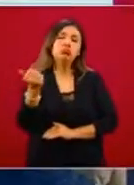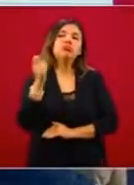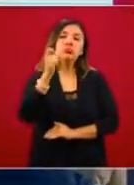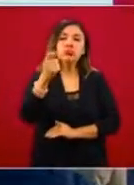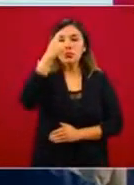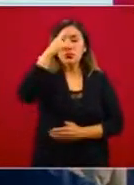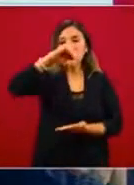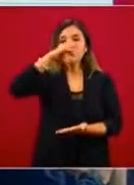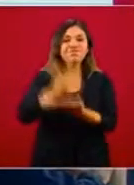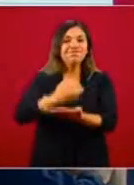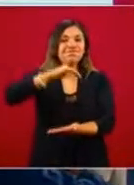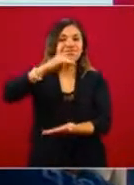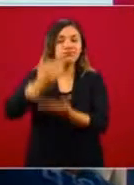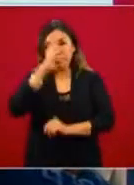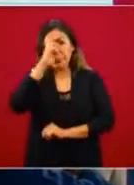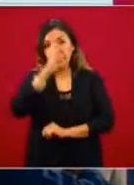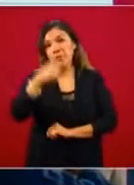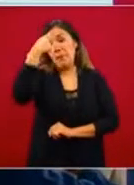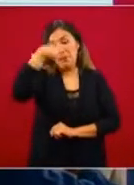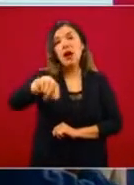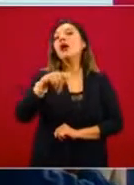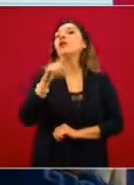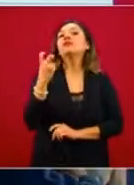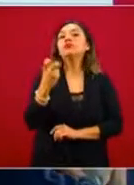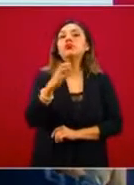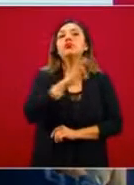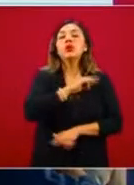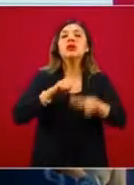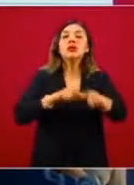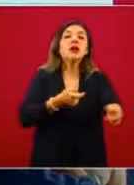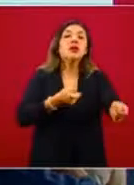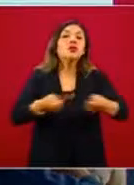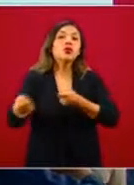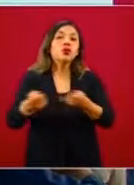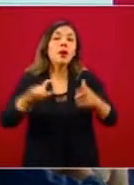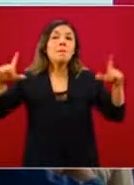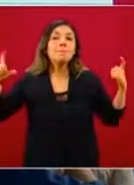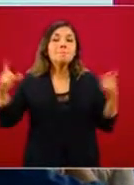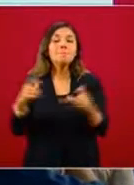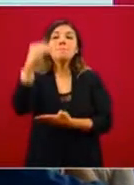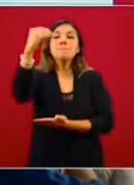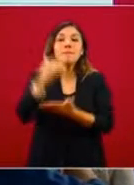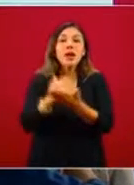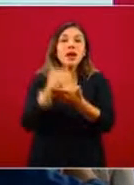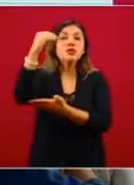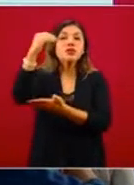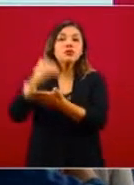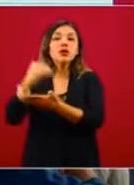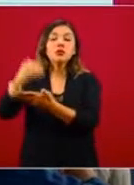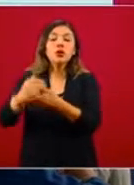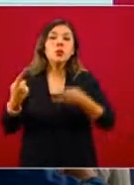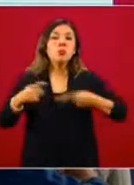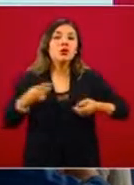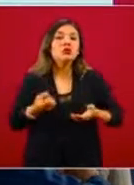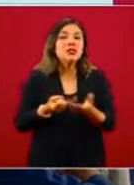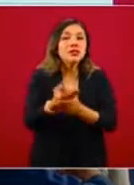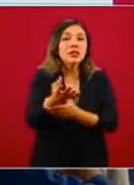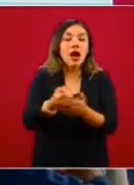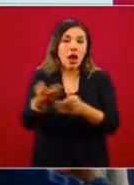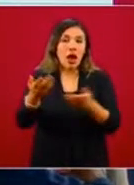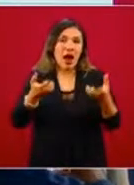out, or on the other side of the coin, where we can lessen